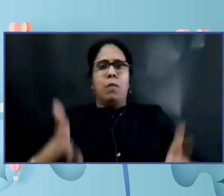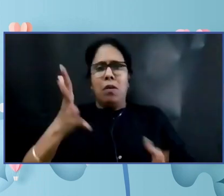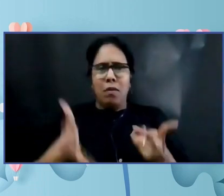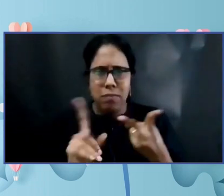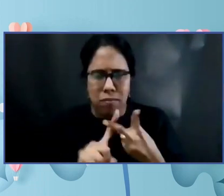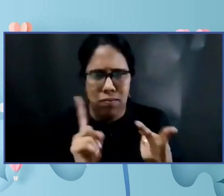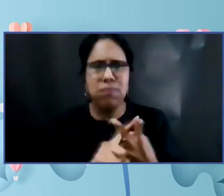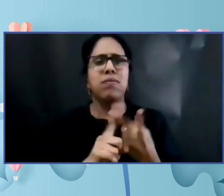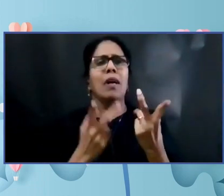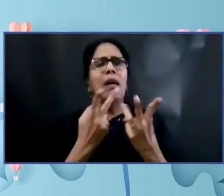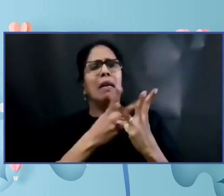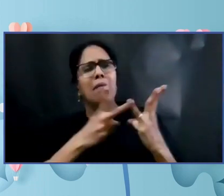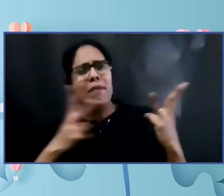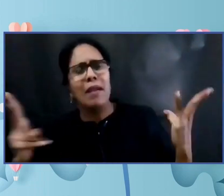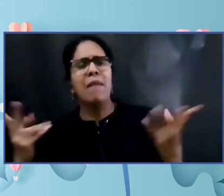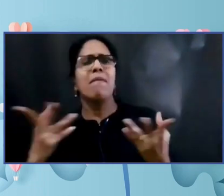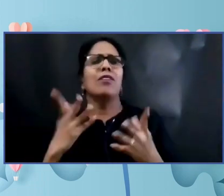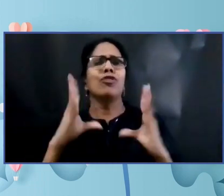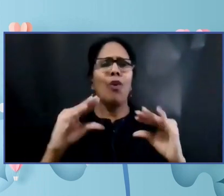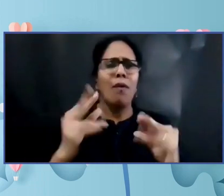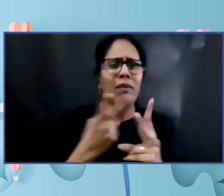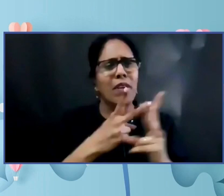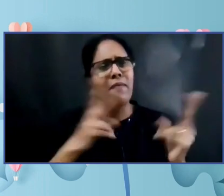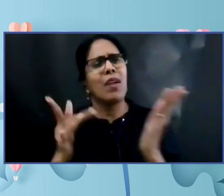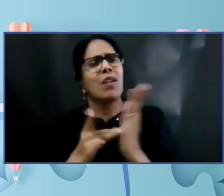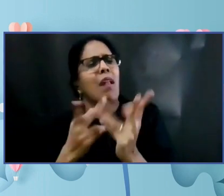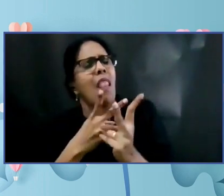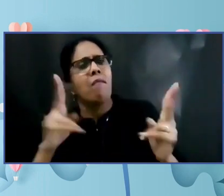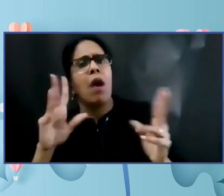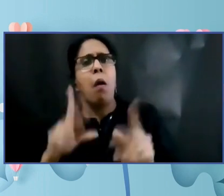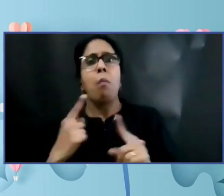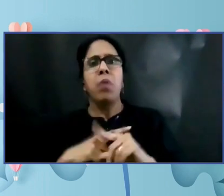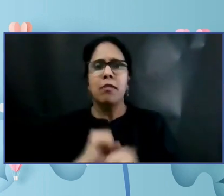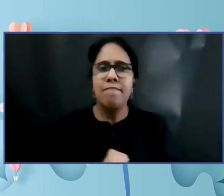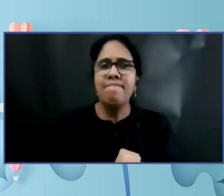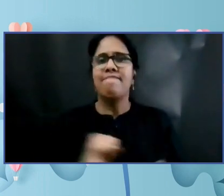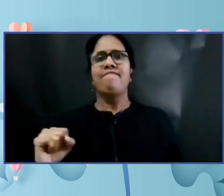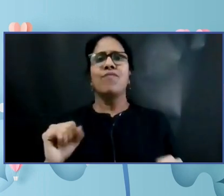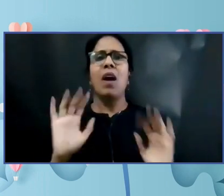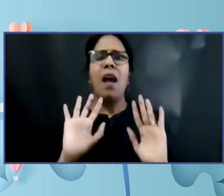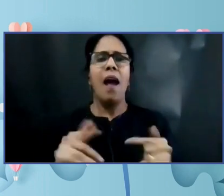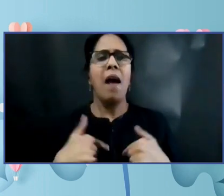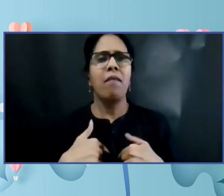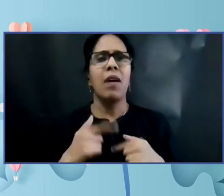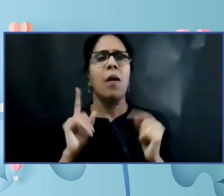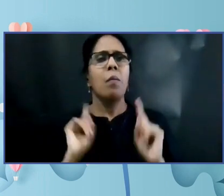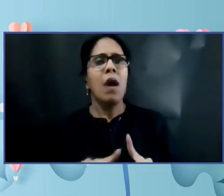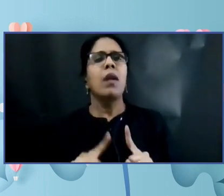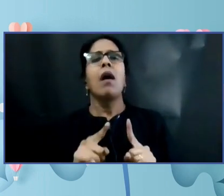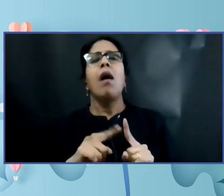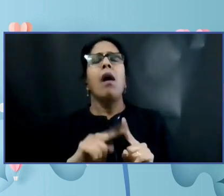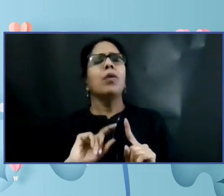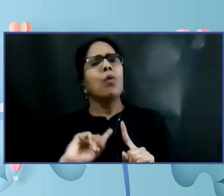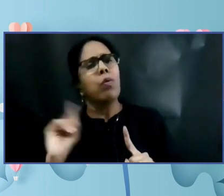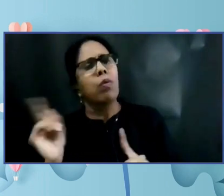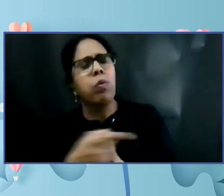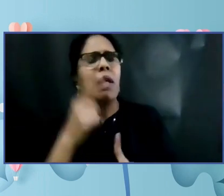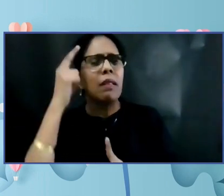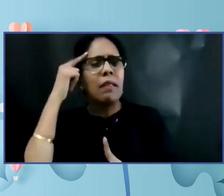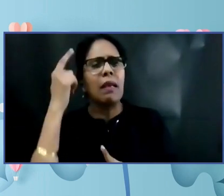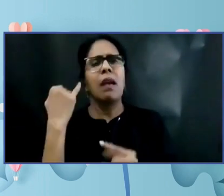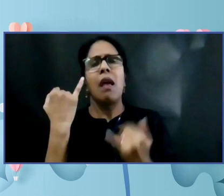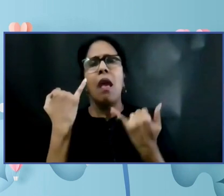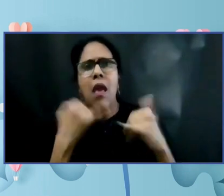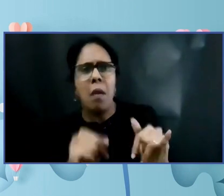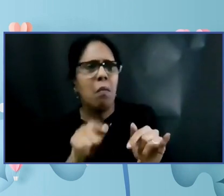course, courage. All us, all impaired. And you're welcome, world, for